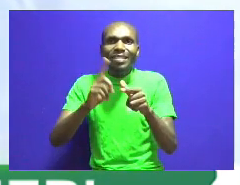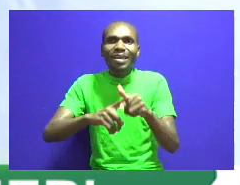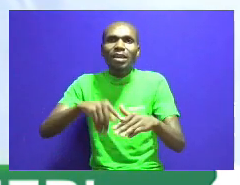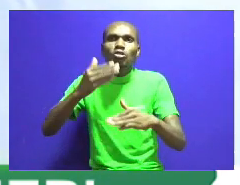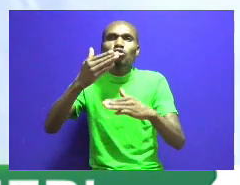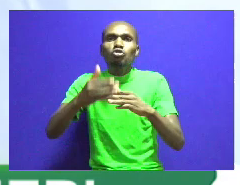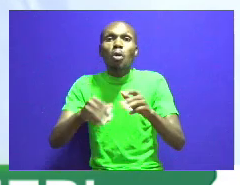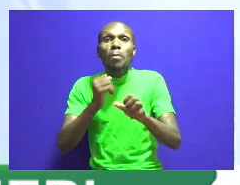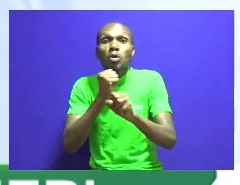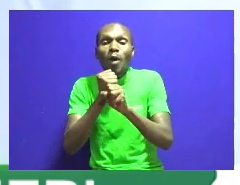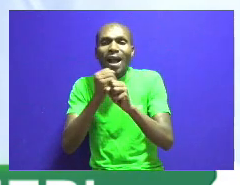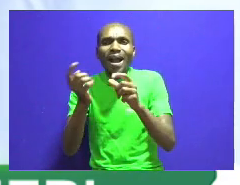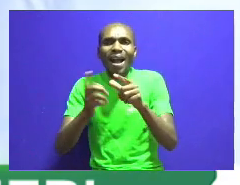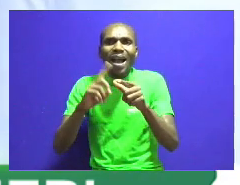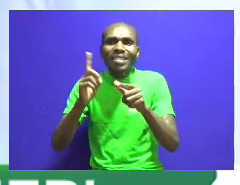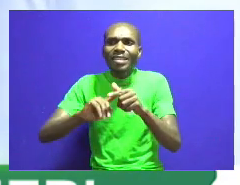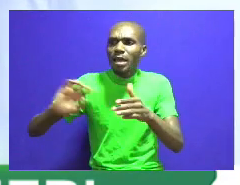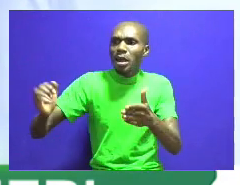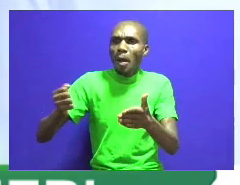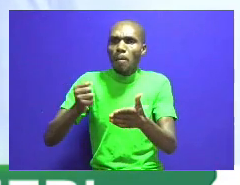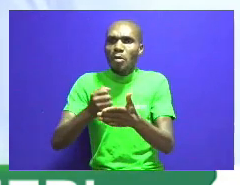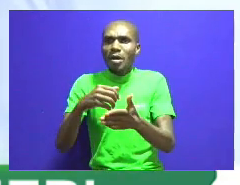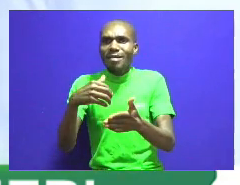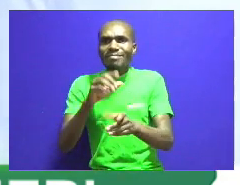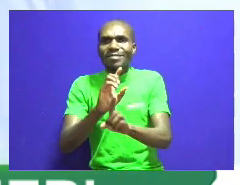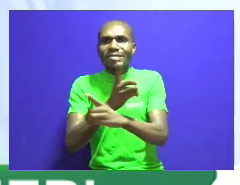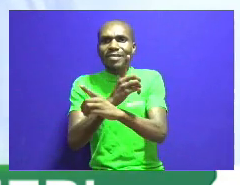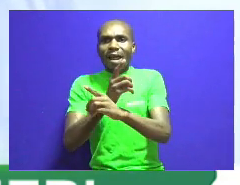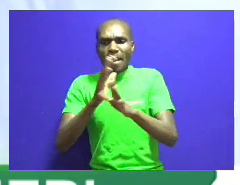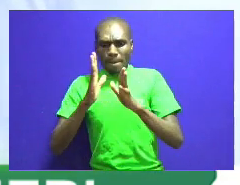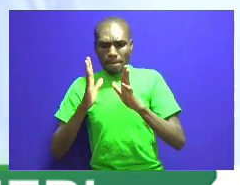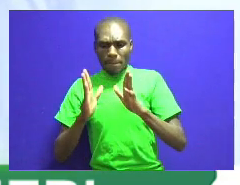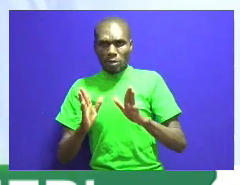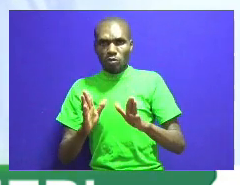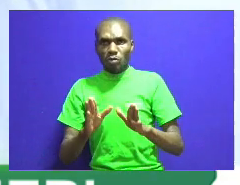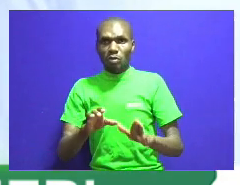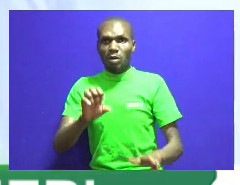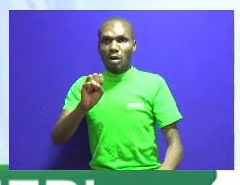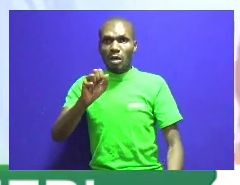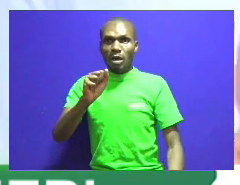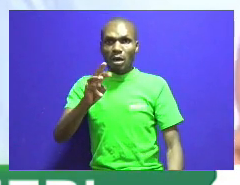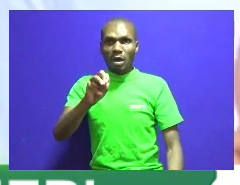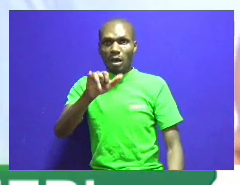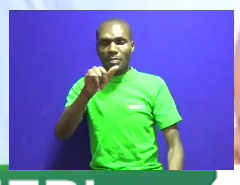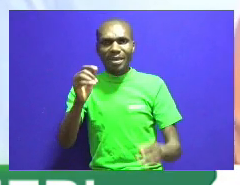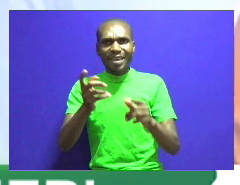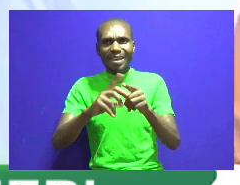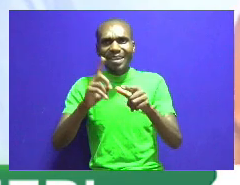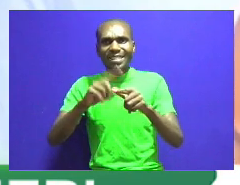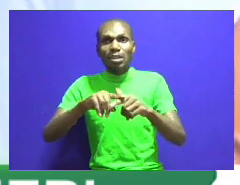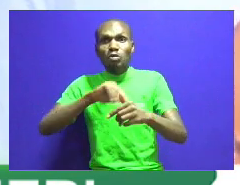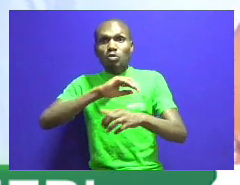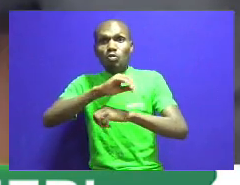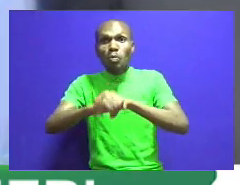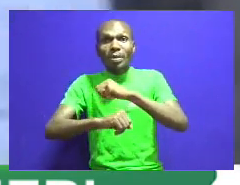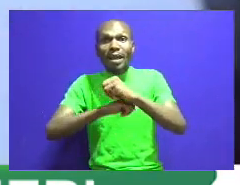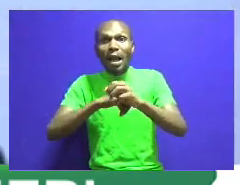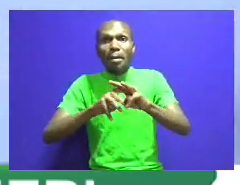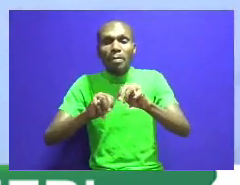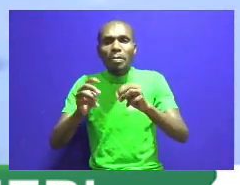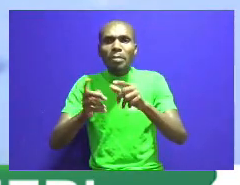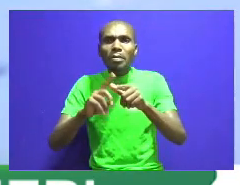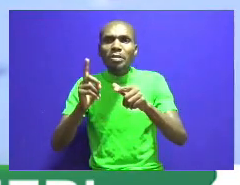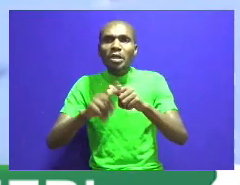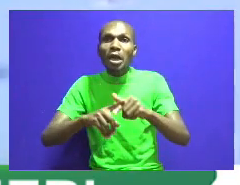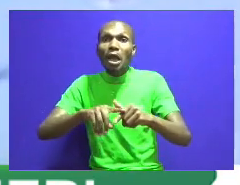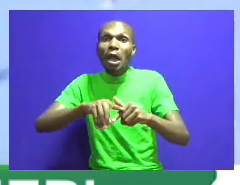terminated, and his place, Engineer Samuel Mochache, has been appointed in an acting capacity. Murkomen